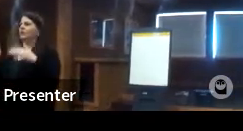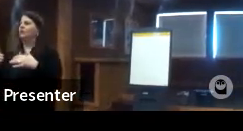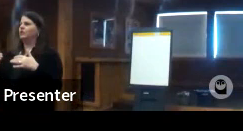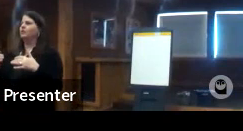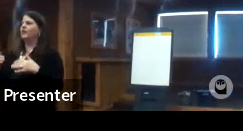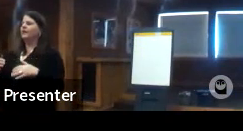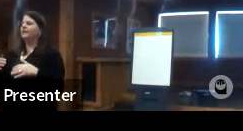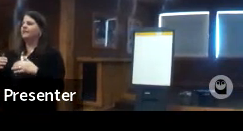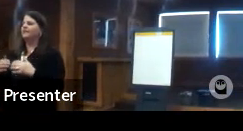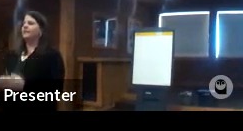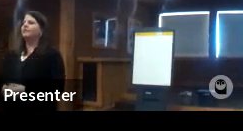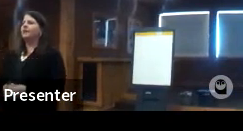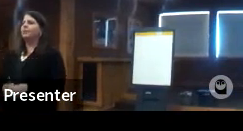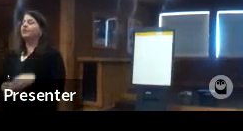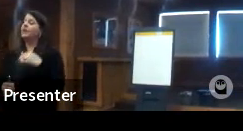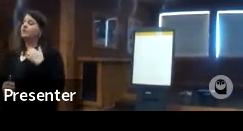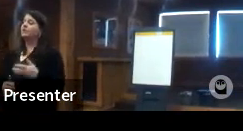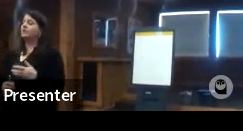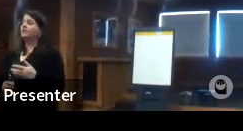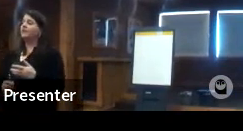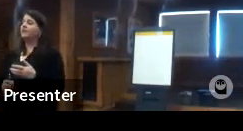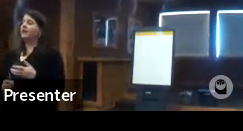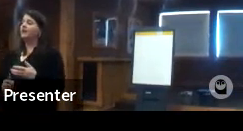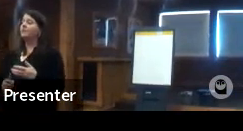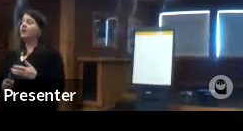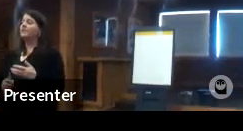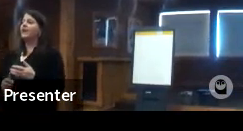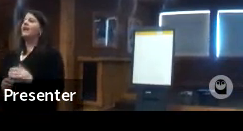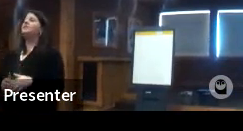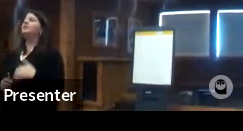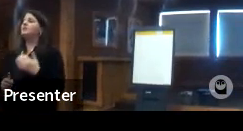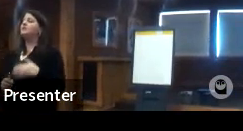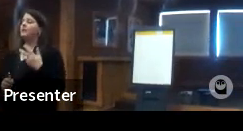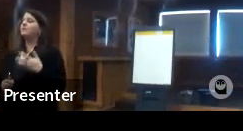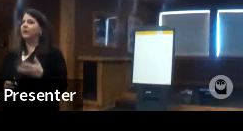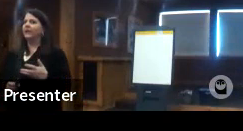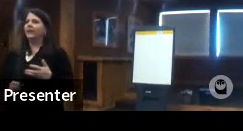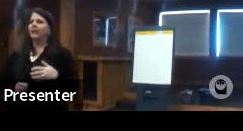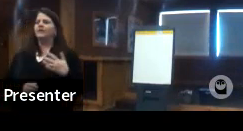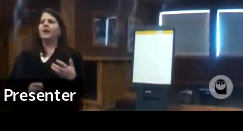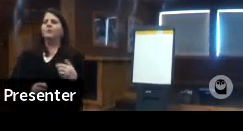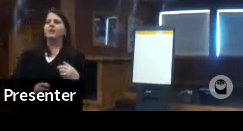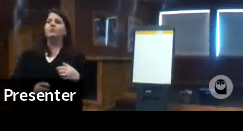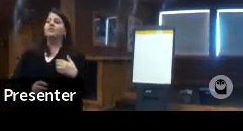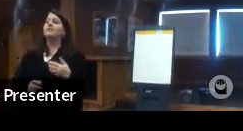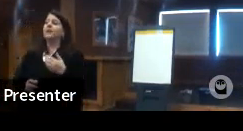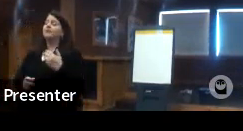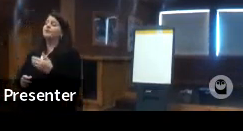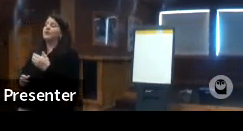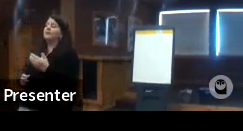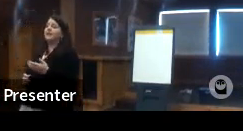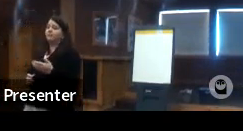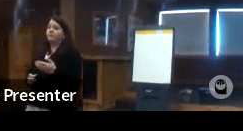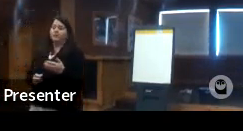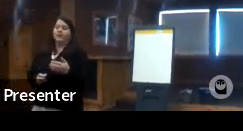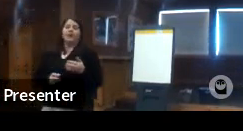on YouTube to look at it, there's another clip where she actually is testifying to tire marks, and she goes into explaining the tire marks, which is another